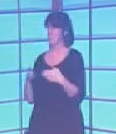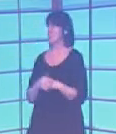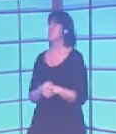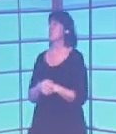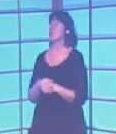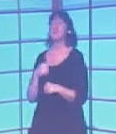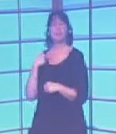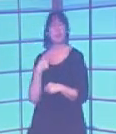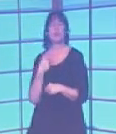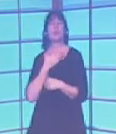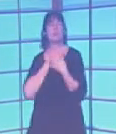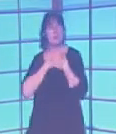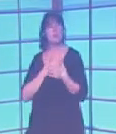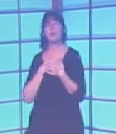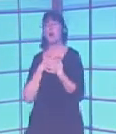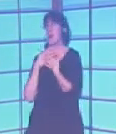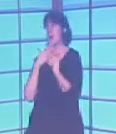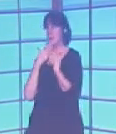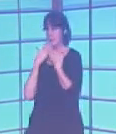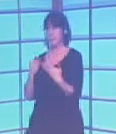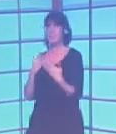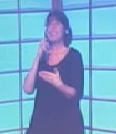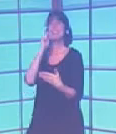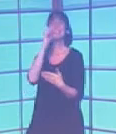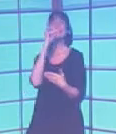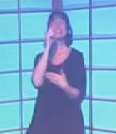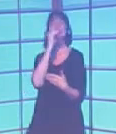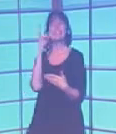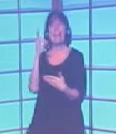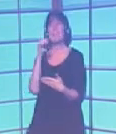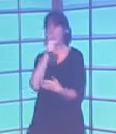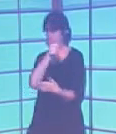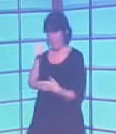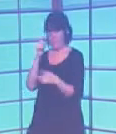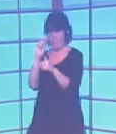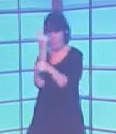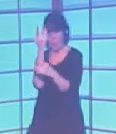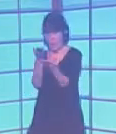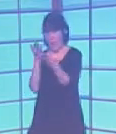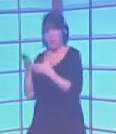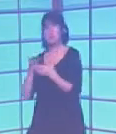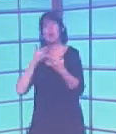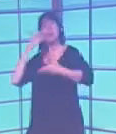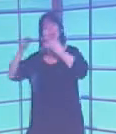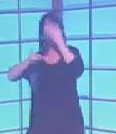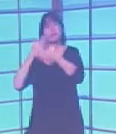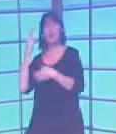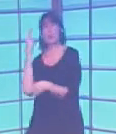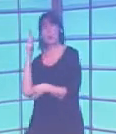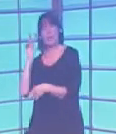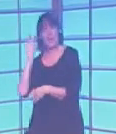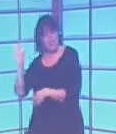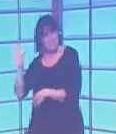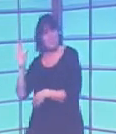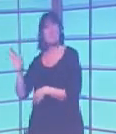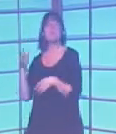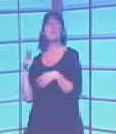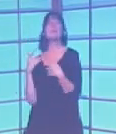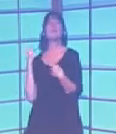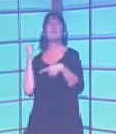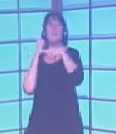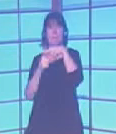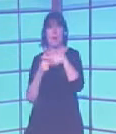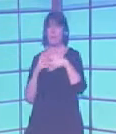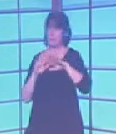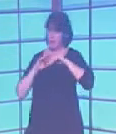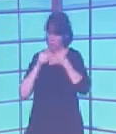further ado, I'd like to ask Steph, first of all, to tell us a bit more about what happens at Level Playing Field and how we have now